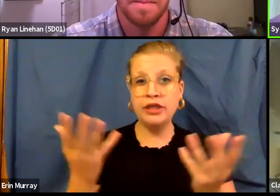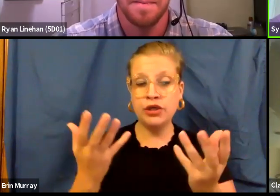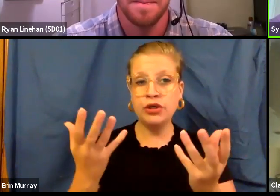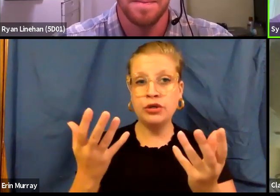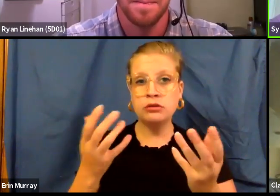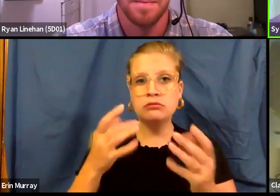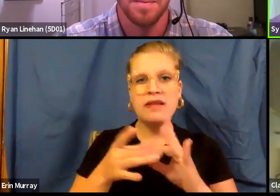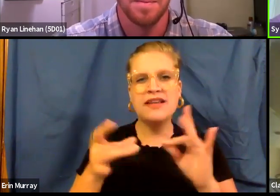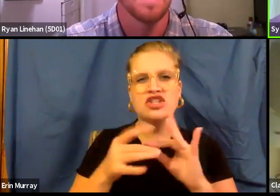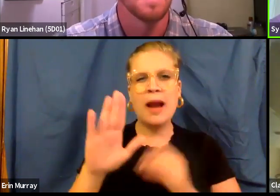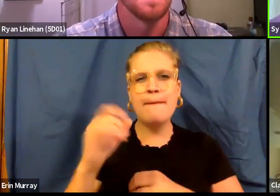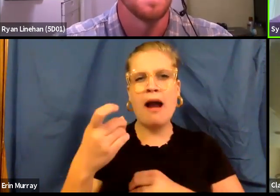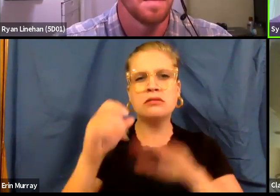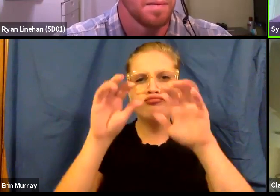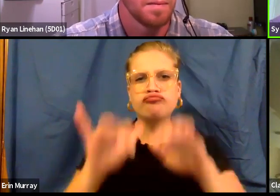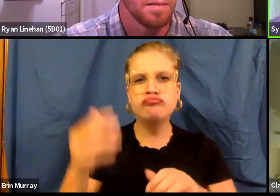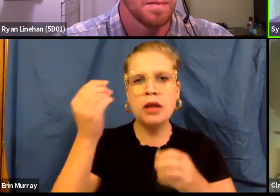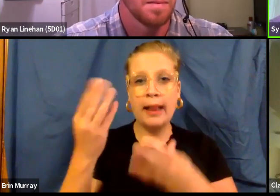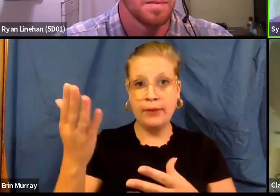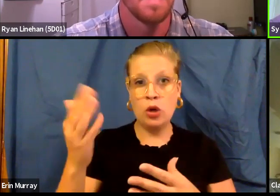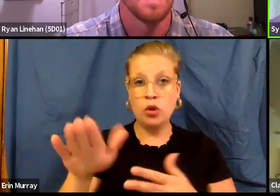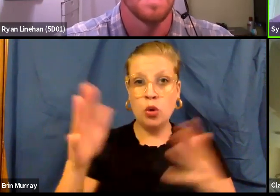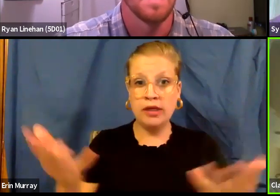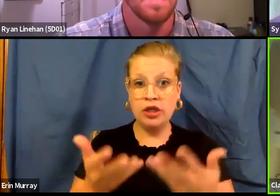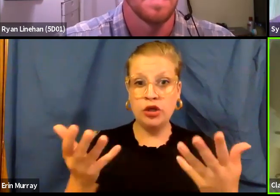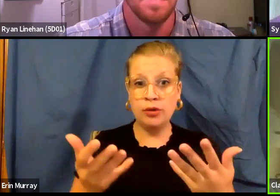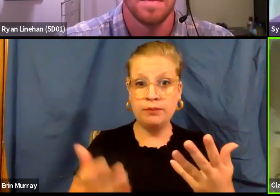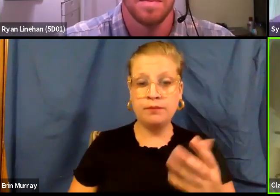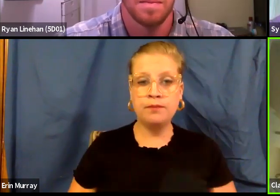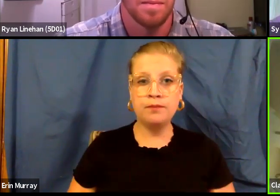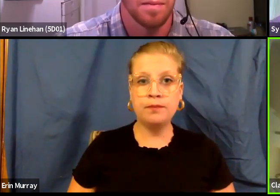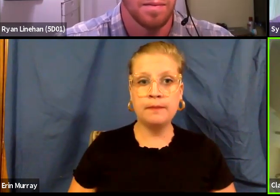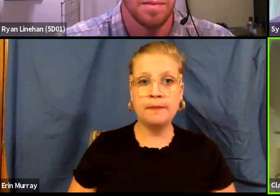chat box, the Q&A box. Do you see them?